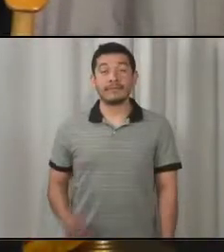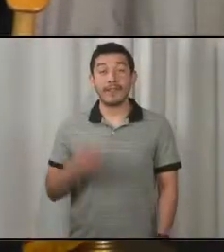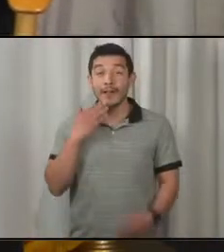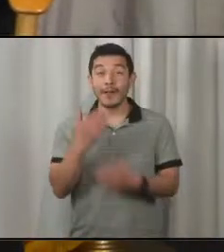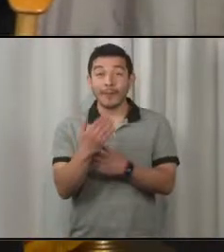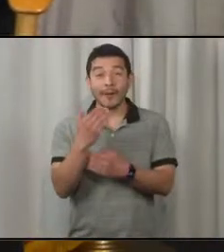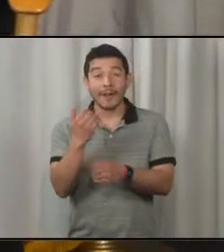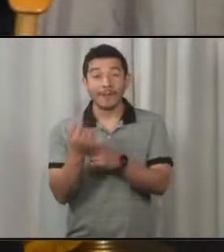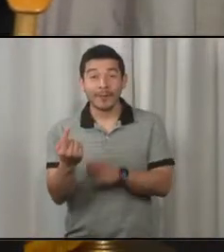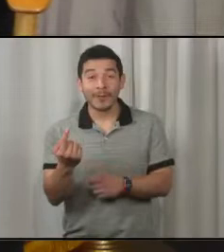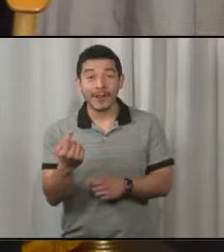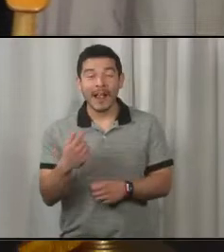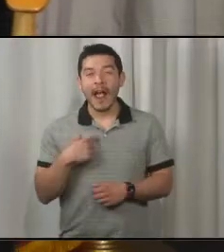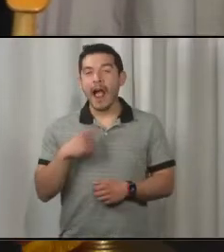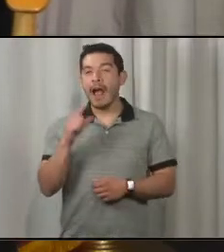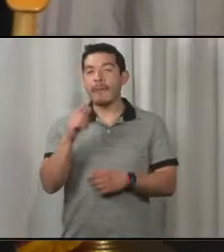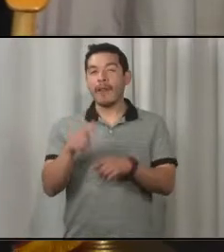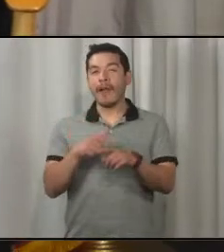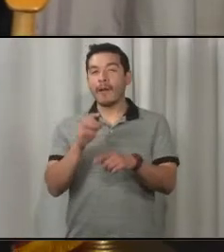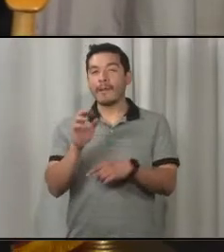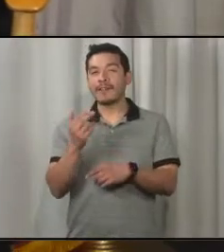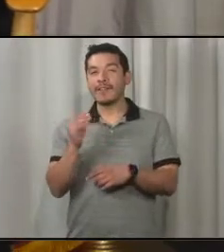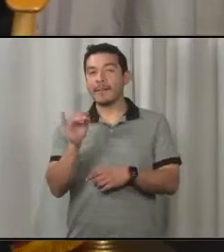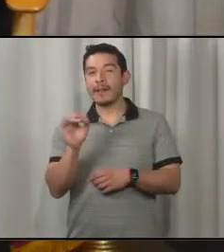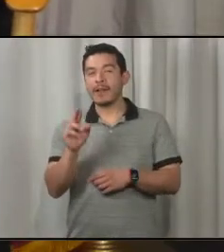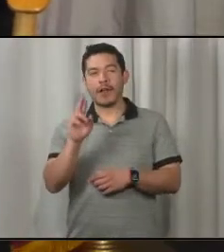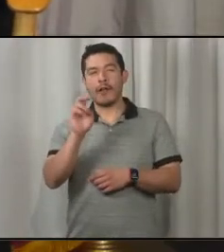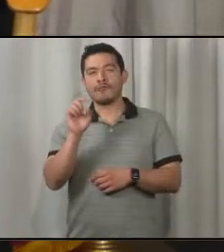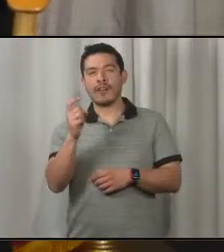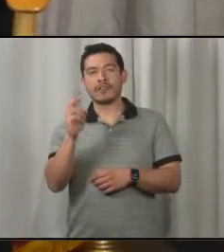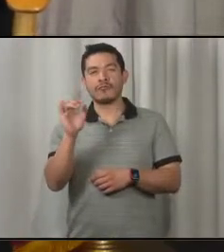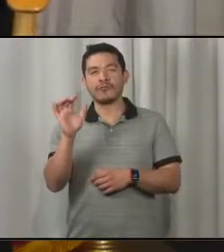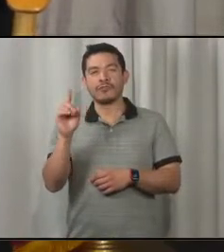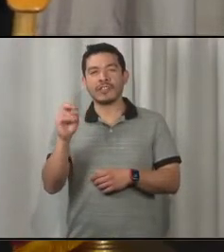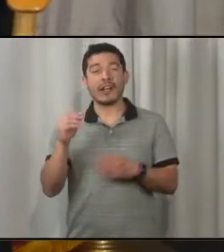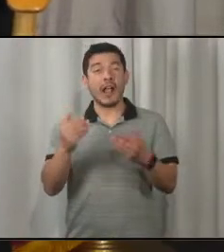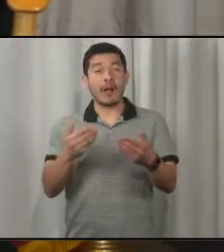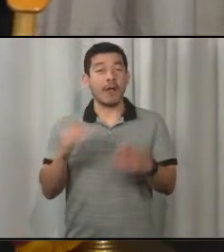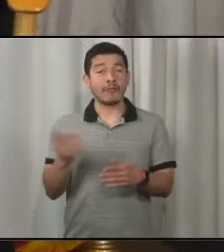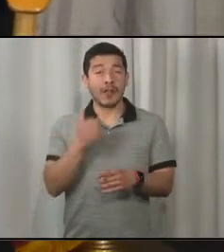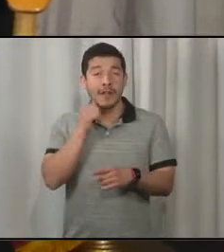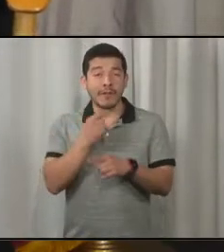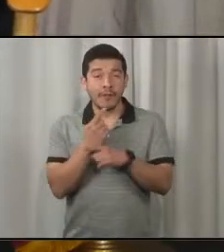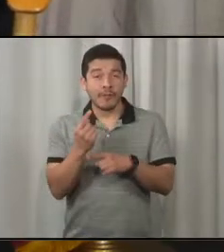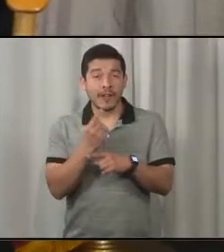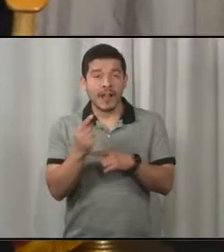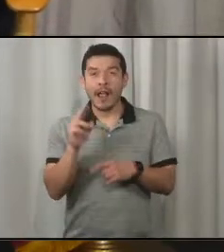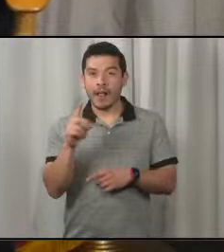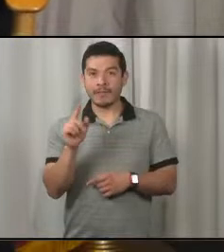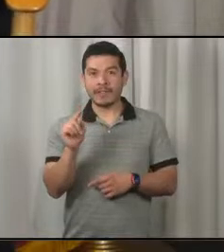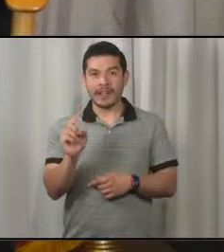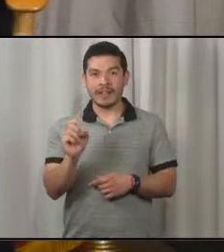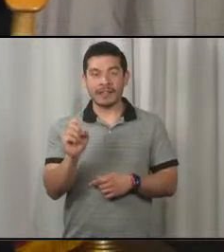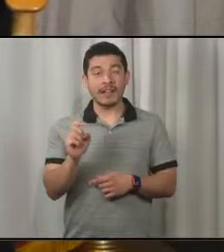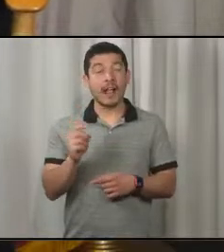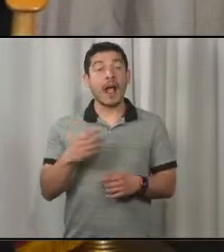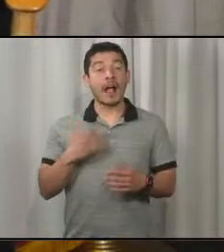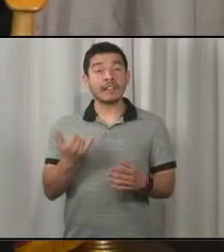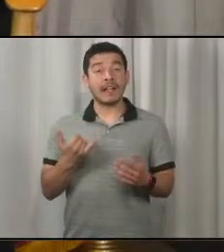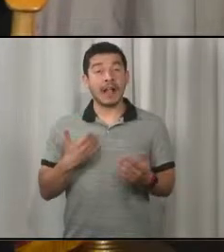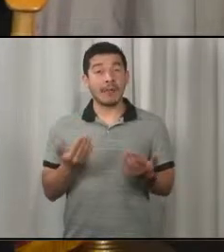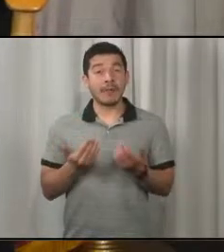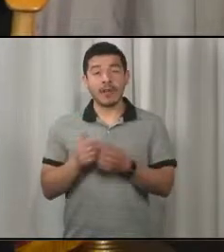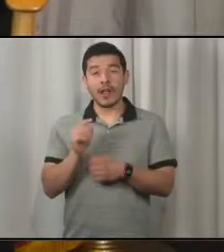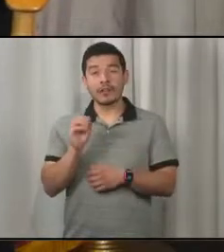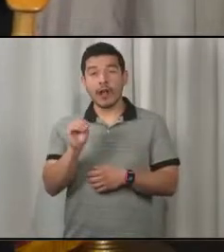Good morning, everyone. I'm Long Beach Mayor Rex Richardson, and welcome to our weekly live stream update. Today, I'm joined by Tom Modica,